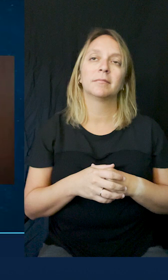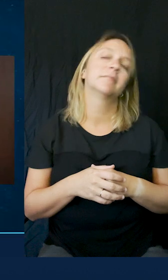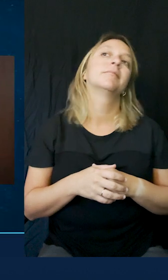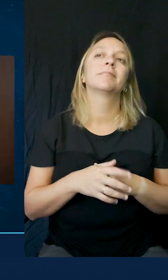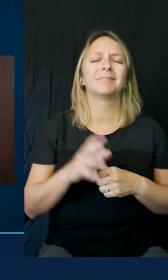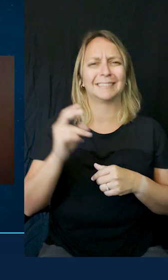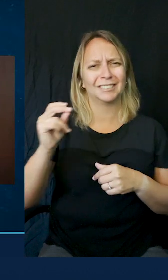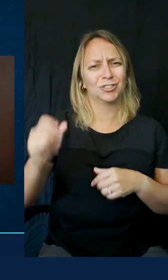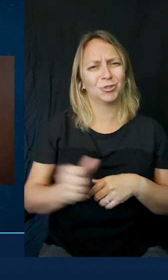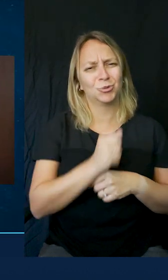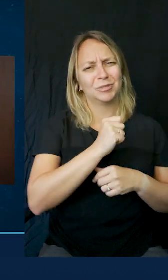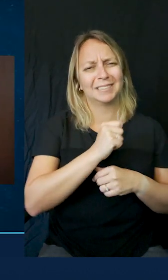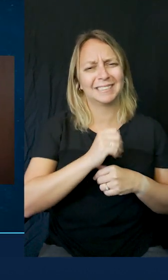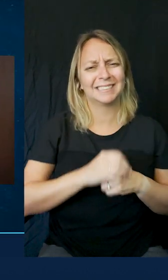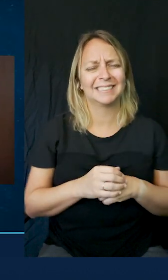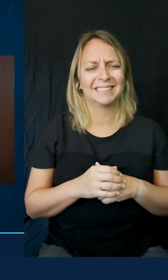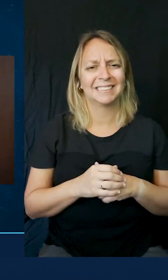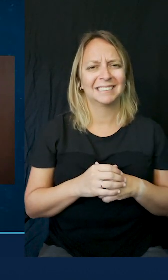Oh, dear.